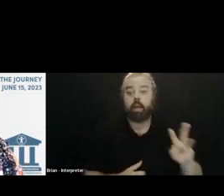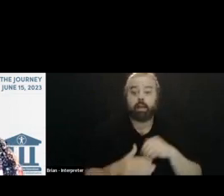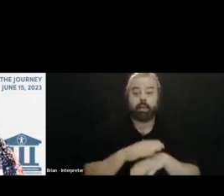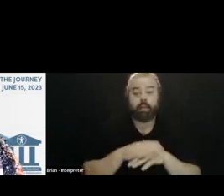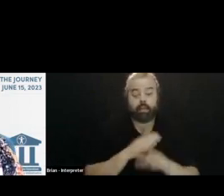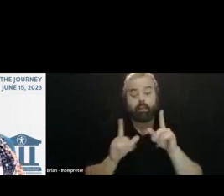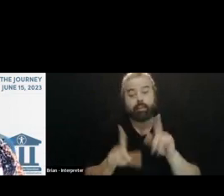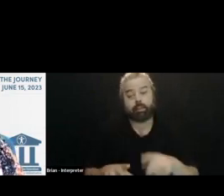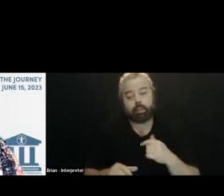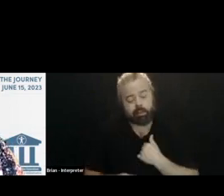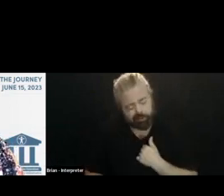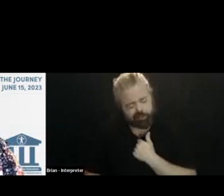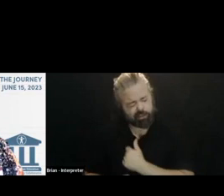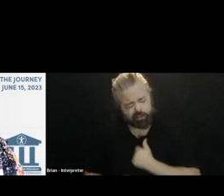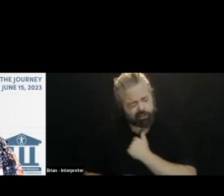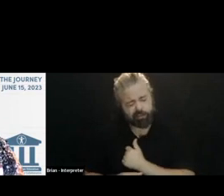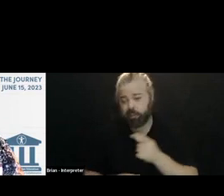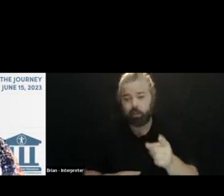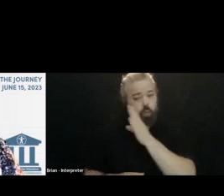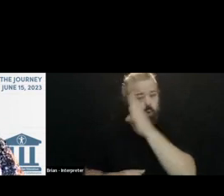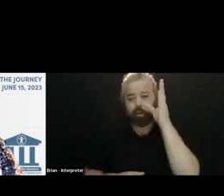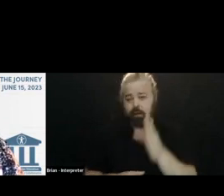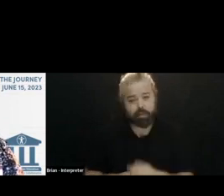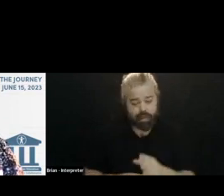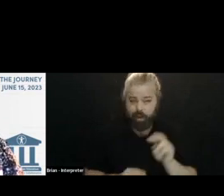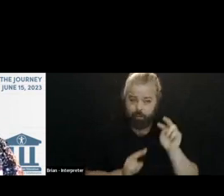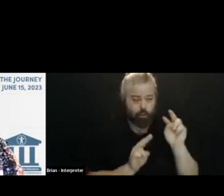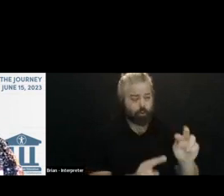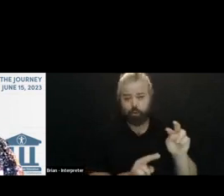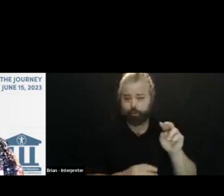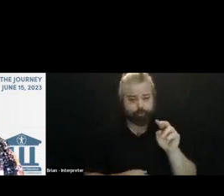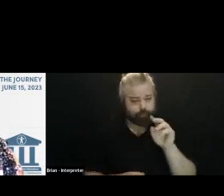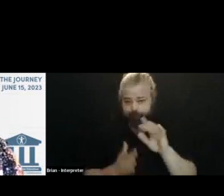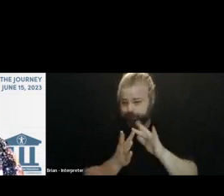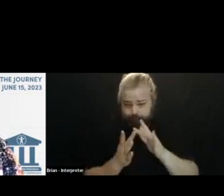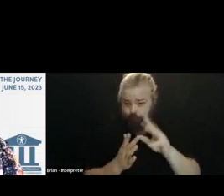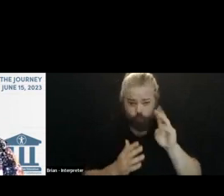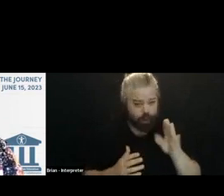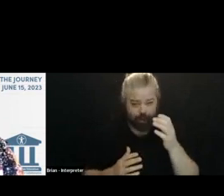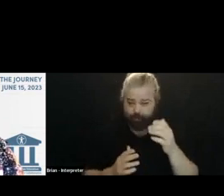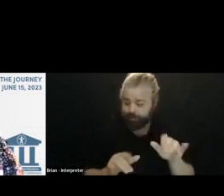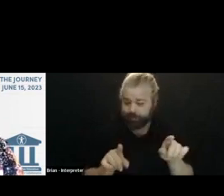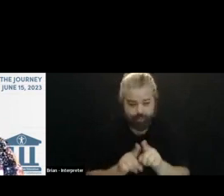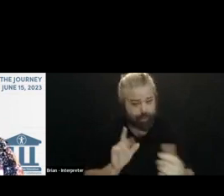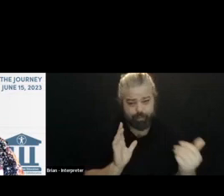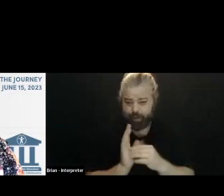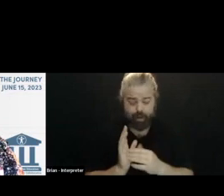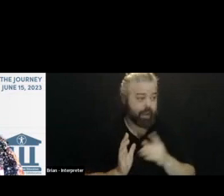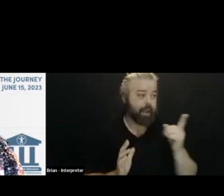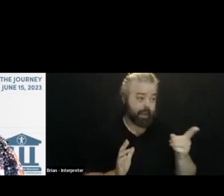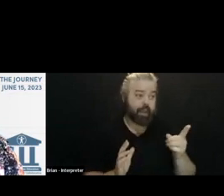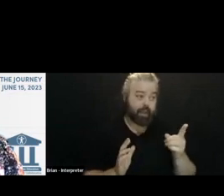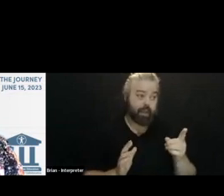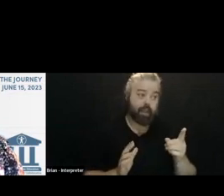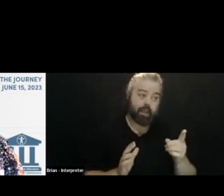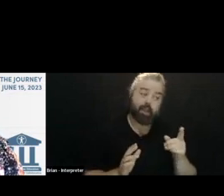I apologize, but you're never going to surf the web the same way again. Digital accessibility is fantastic, but it